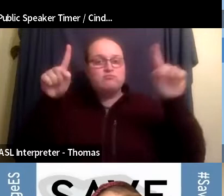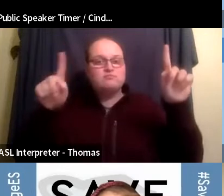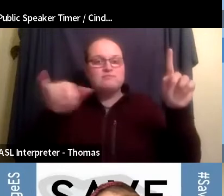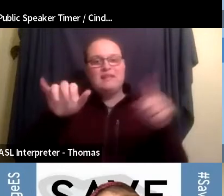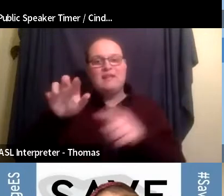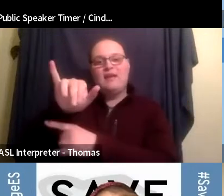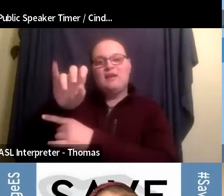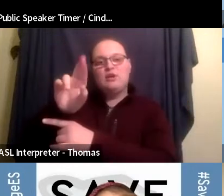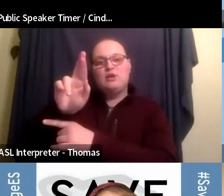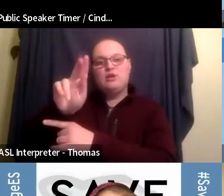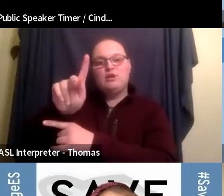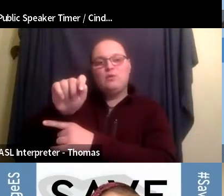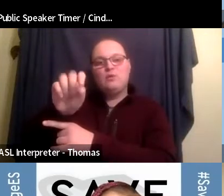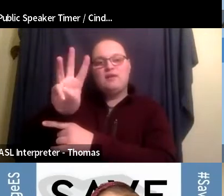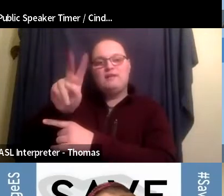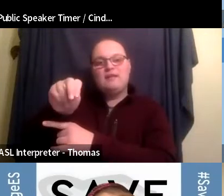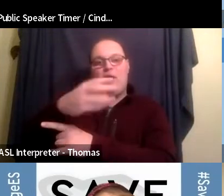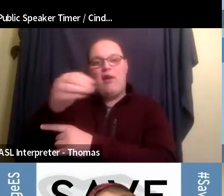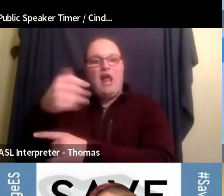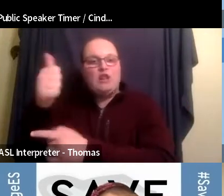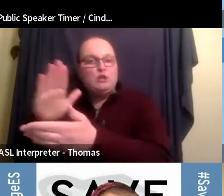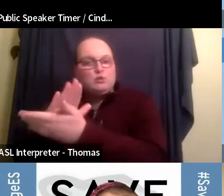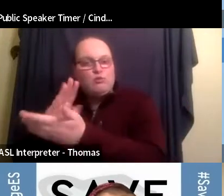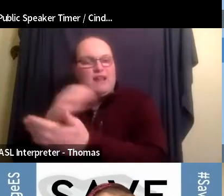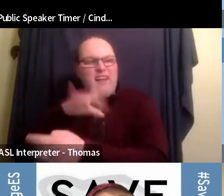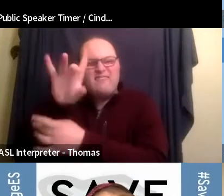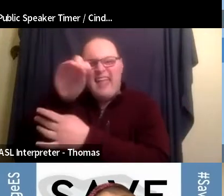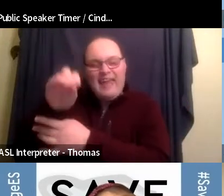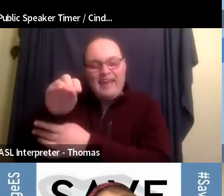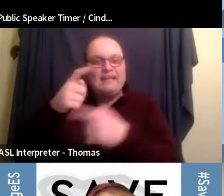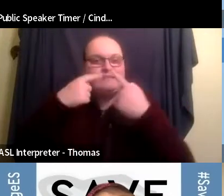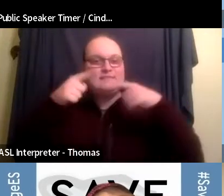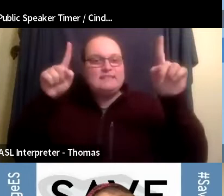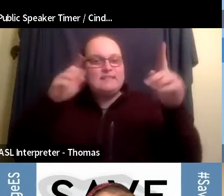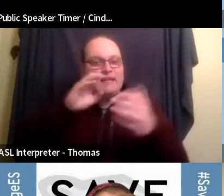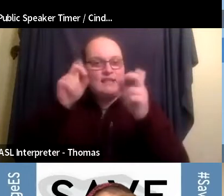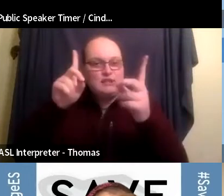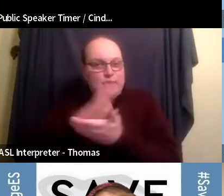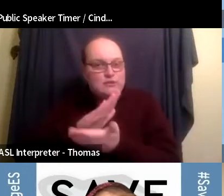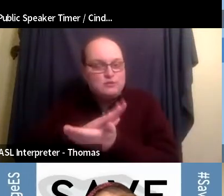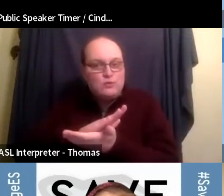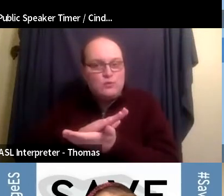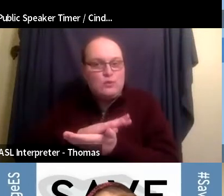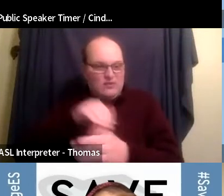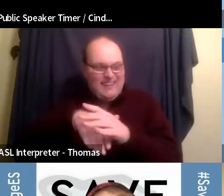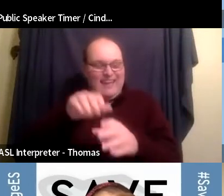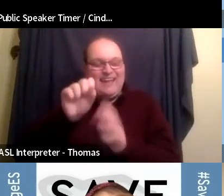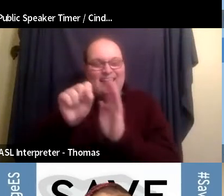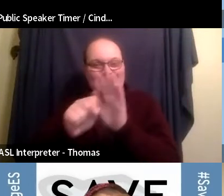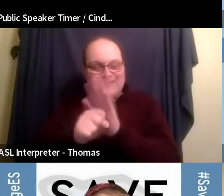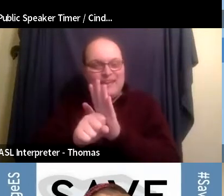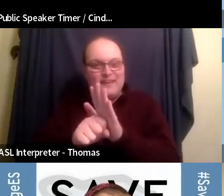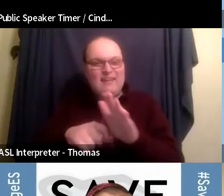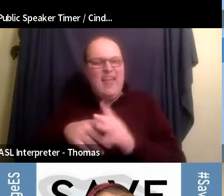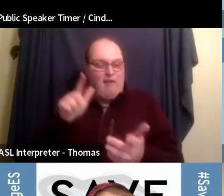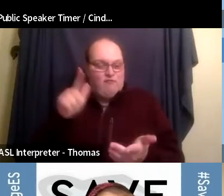Grove that perform above the 80th percentile in the state and has lower enrollment than what is being created by this consolidation